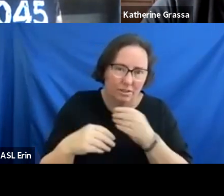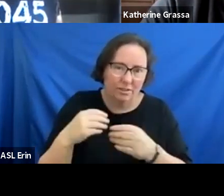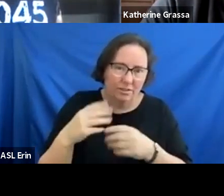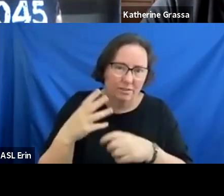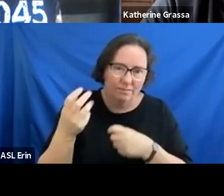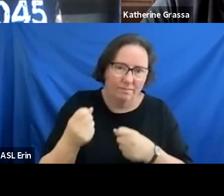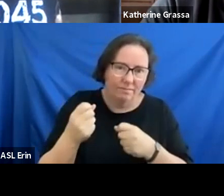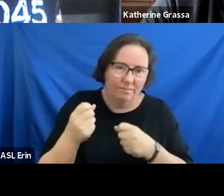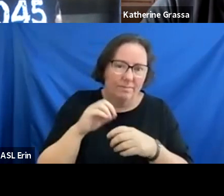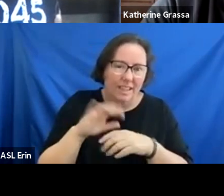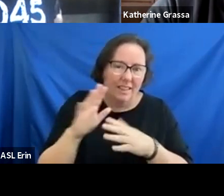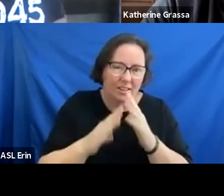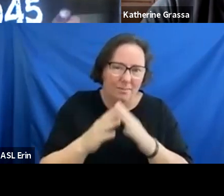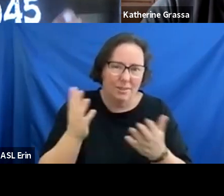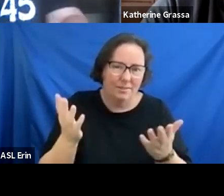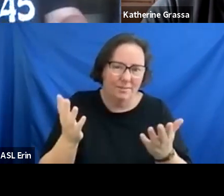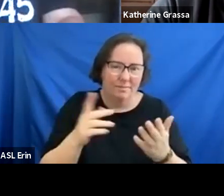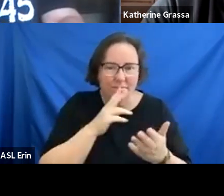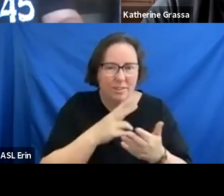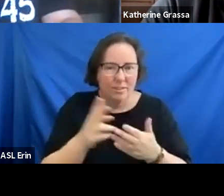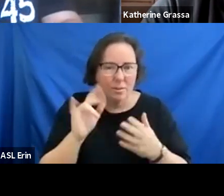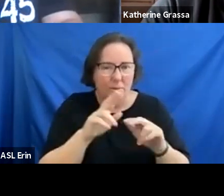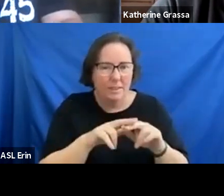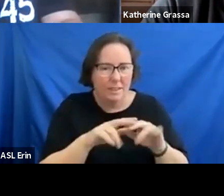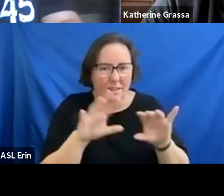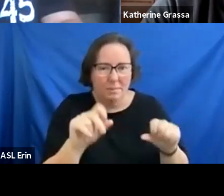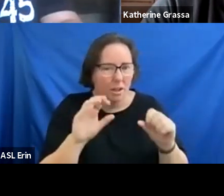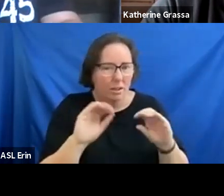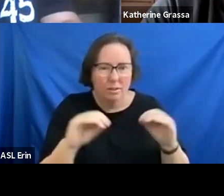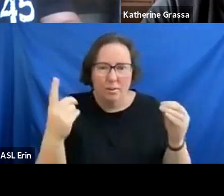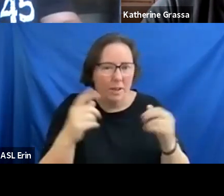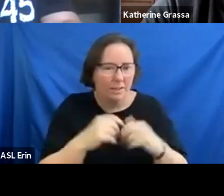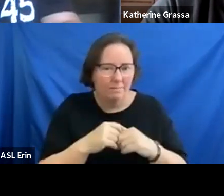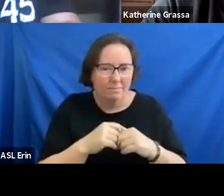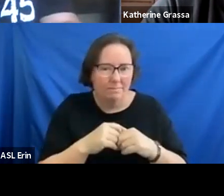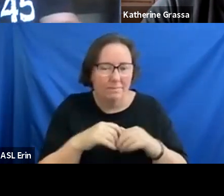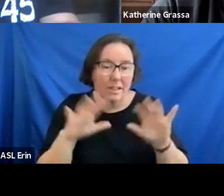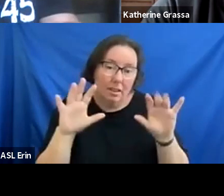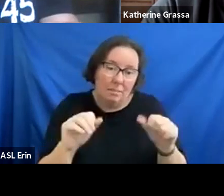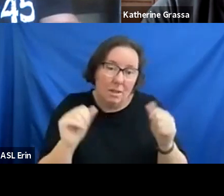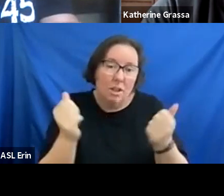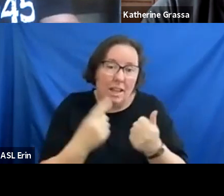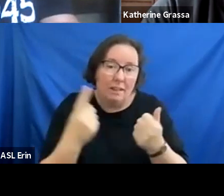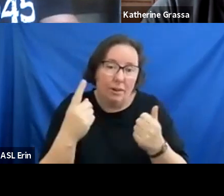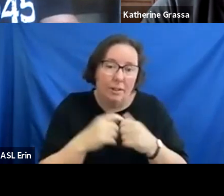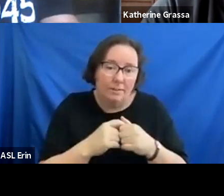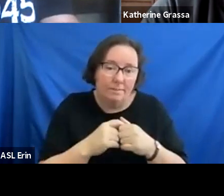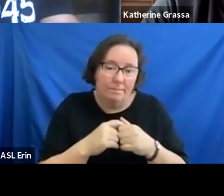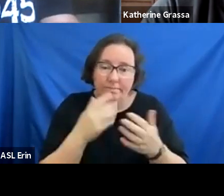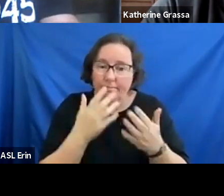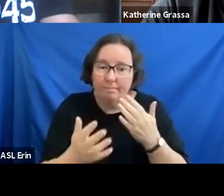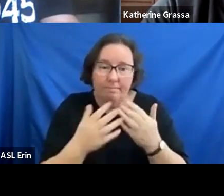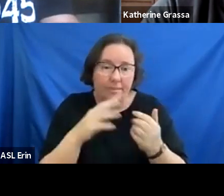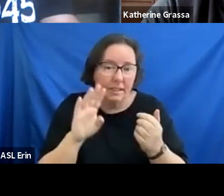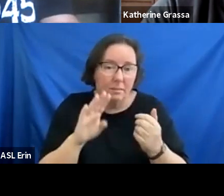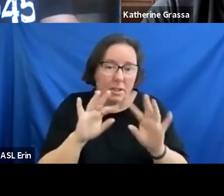to certain school communities. The truth is that those seats belong to no one. and they also belong to everyone. Whether a Boston